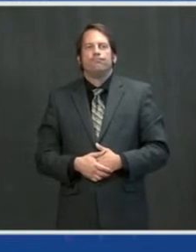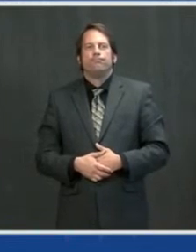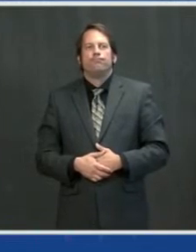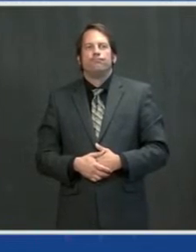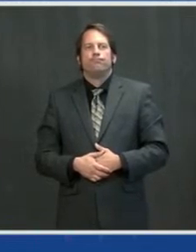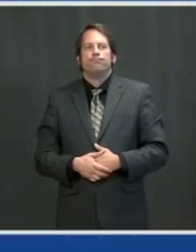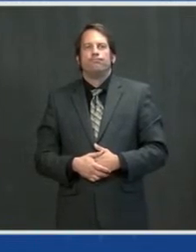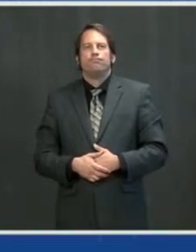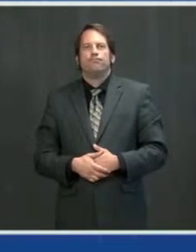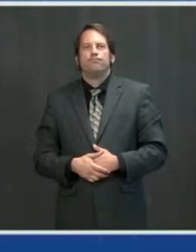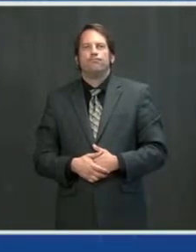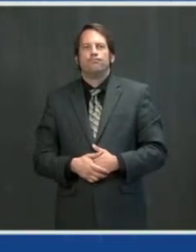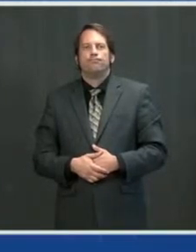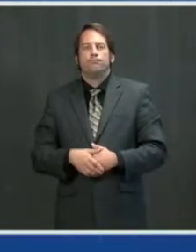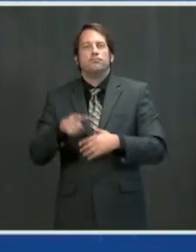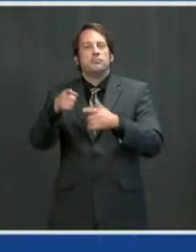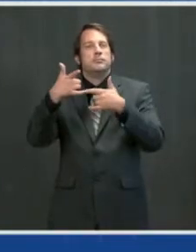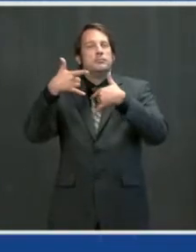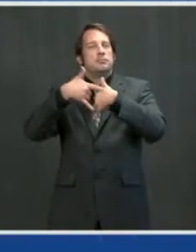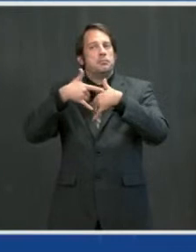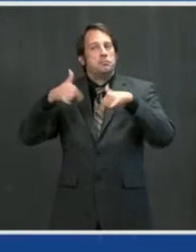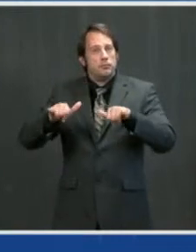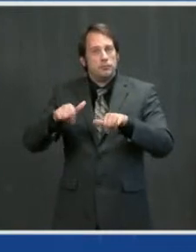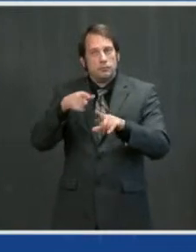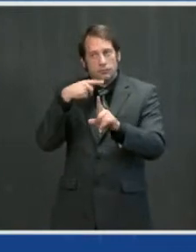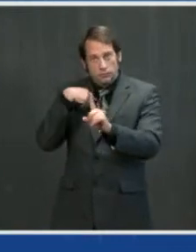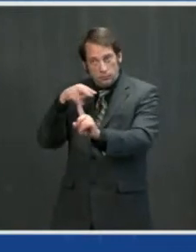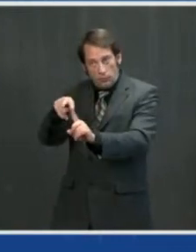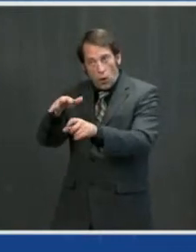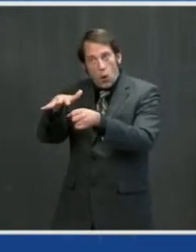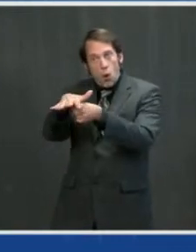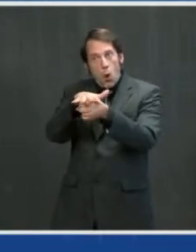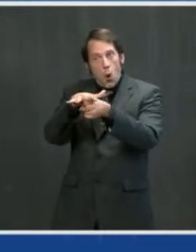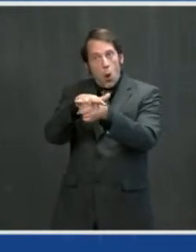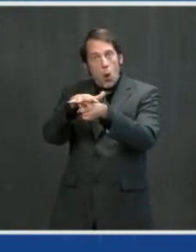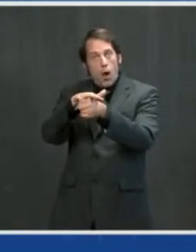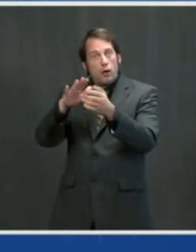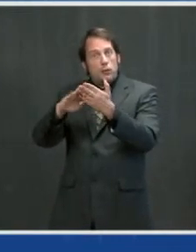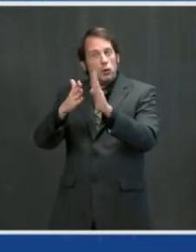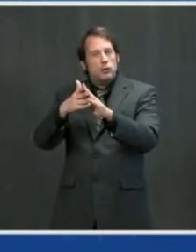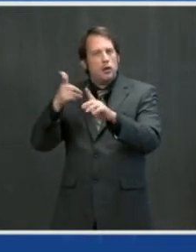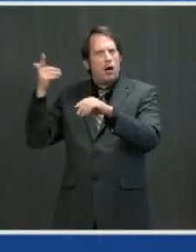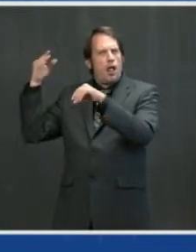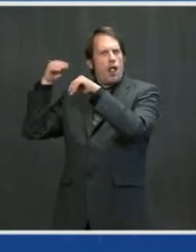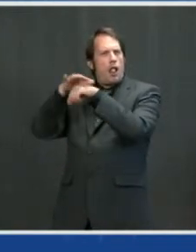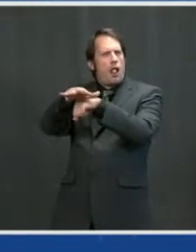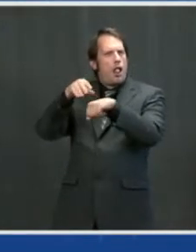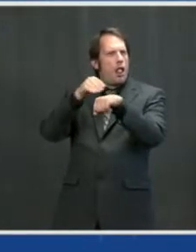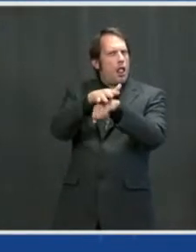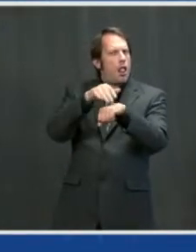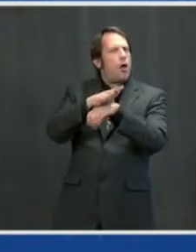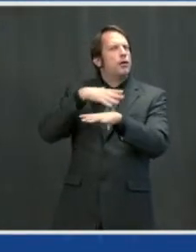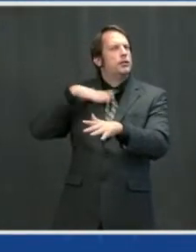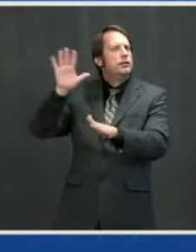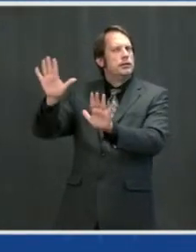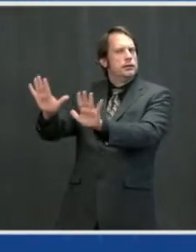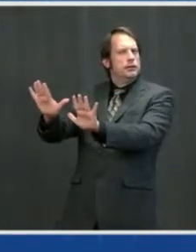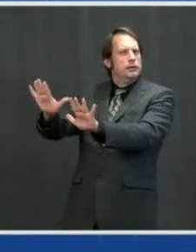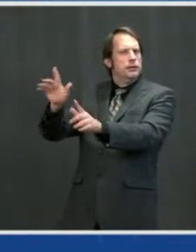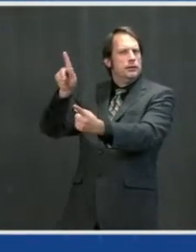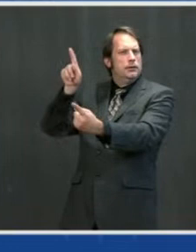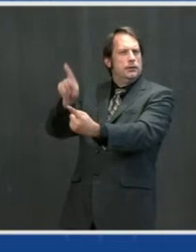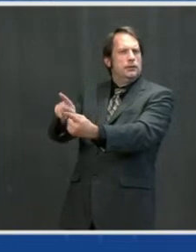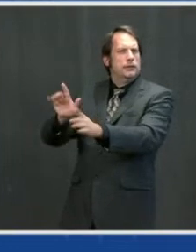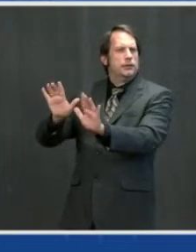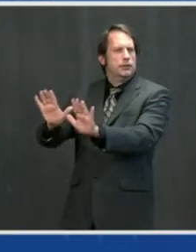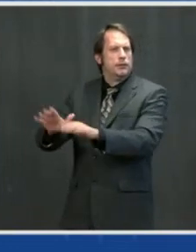on local communities, including first and foremost Okinawa, we agreed to promote the realignment of the